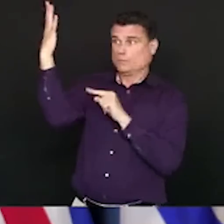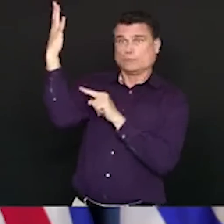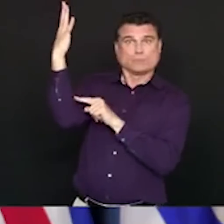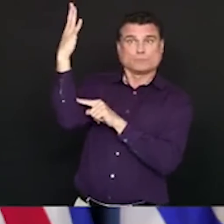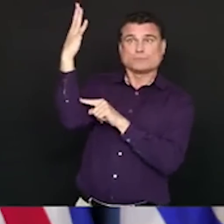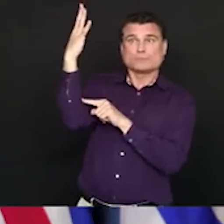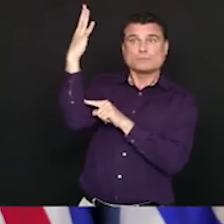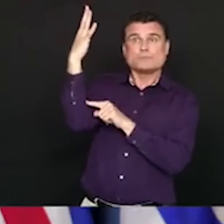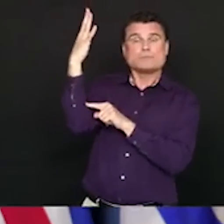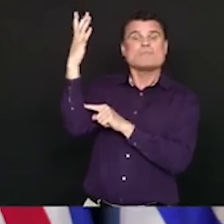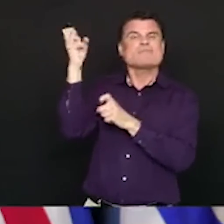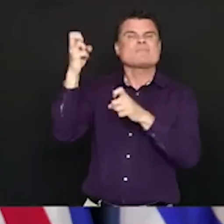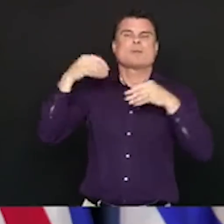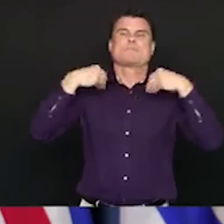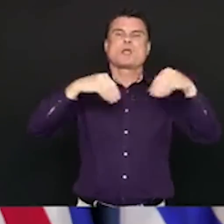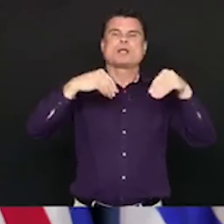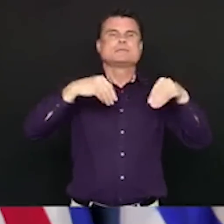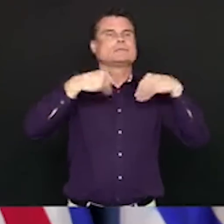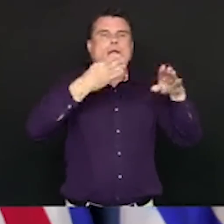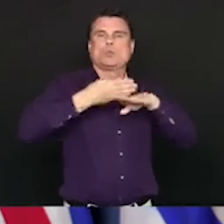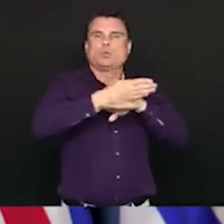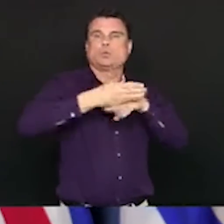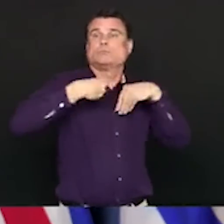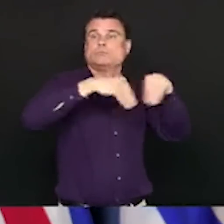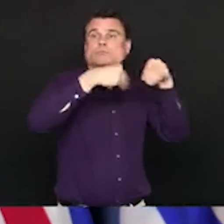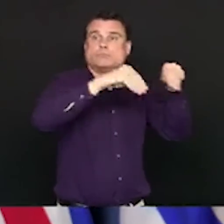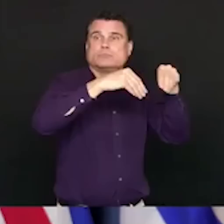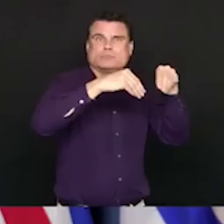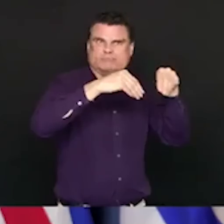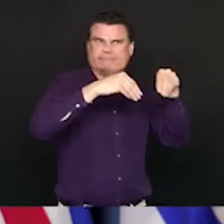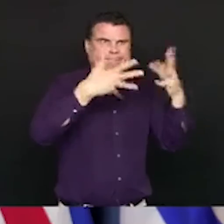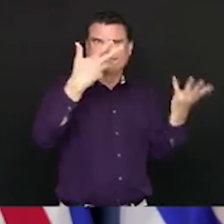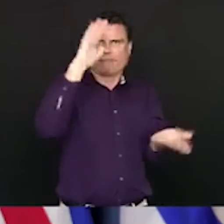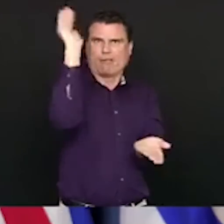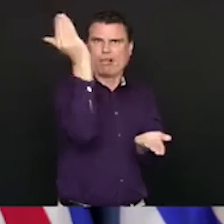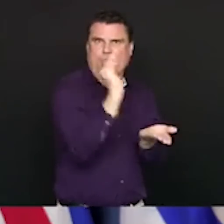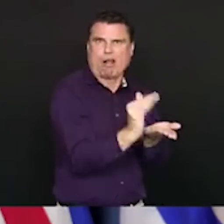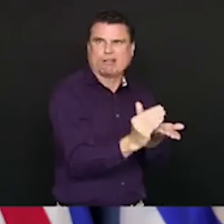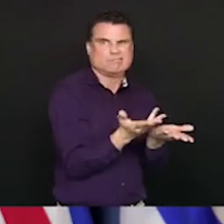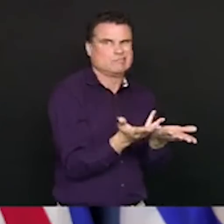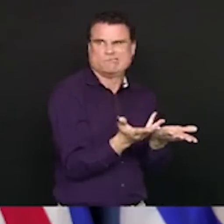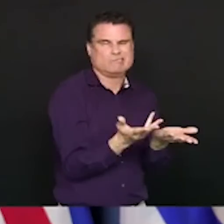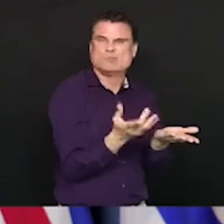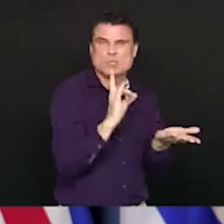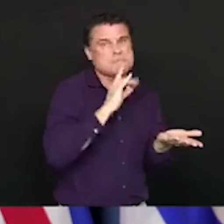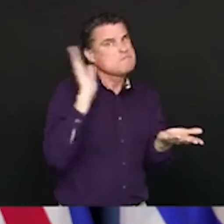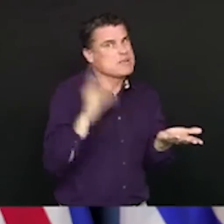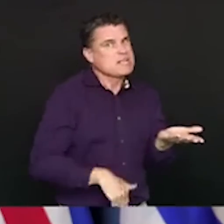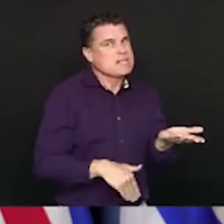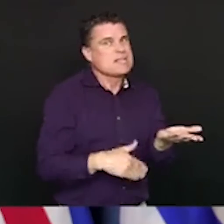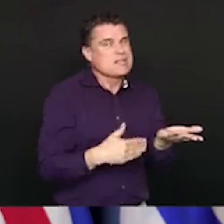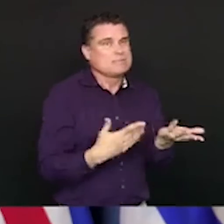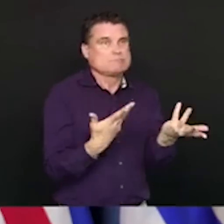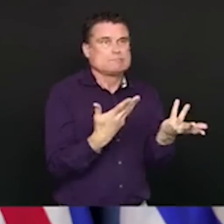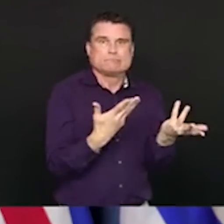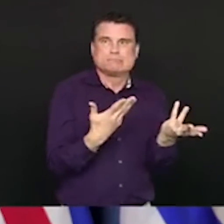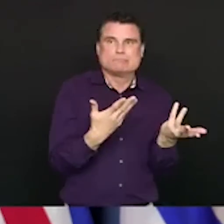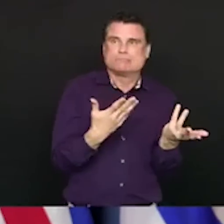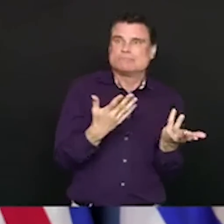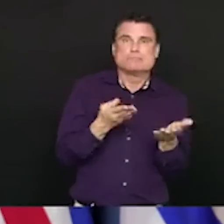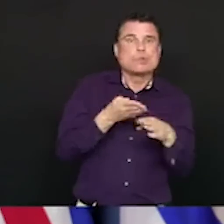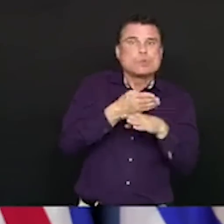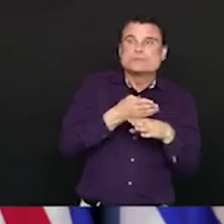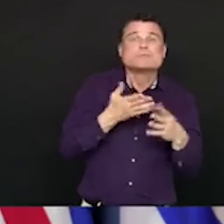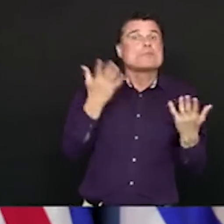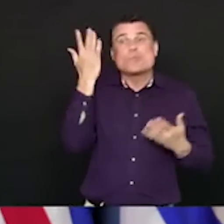to our neighbors, compromised by the softwood lumber agreement, but also by just a general slowdown in housing activity there.